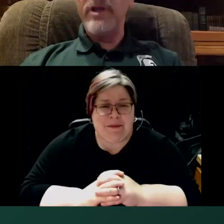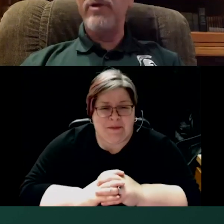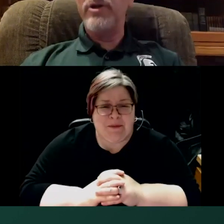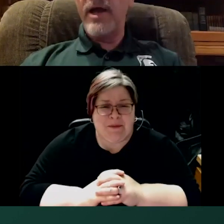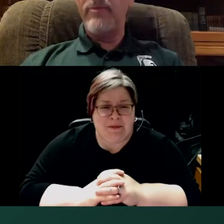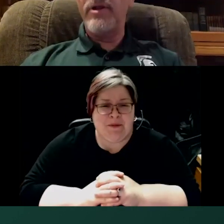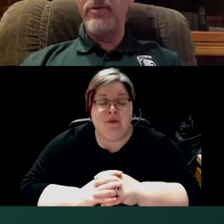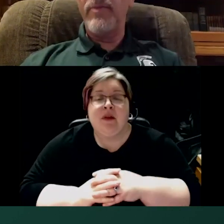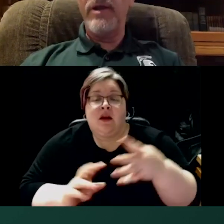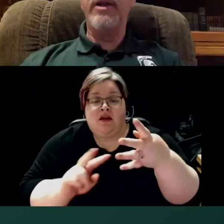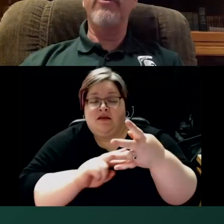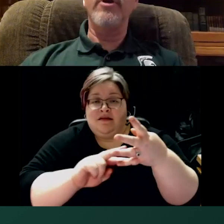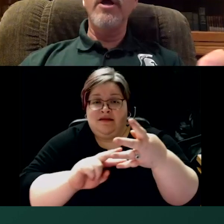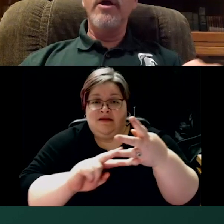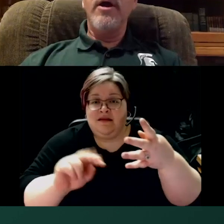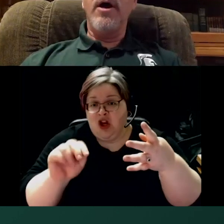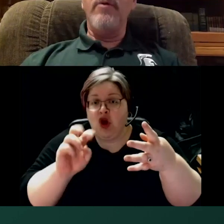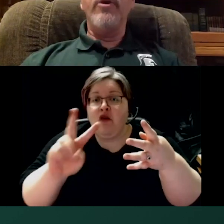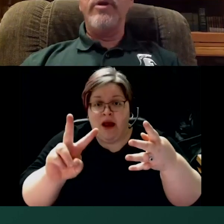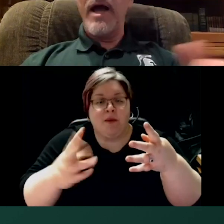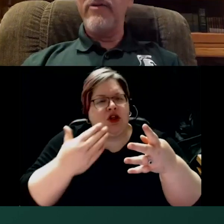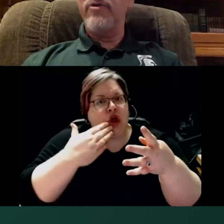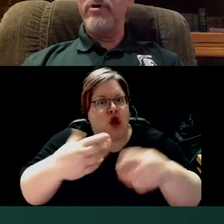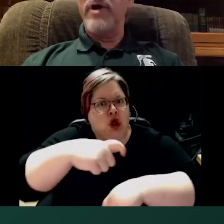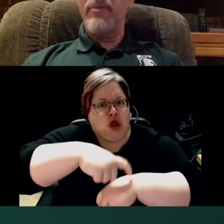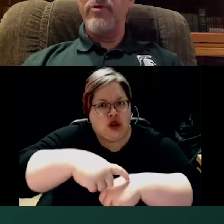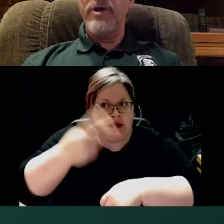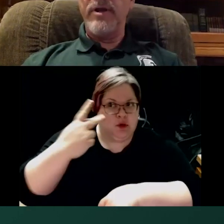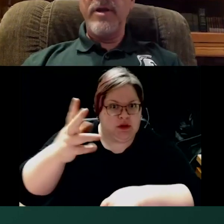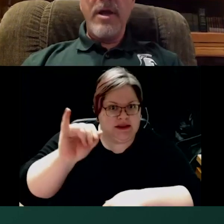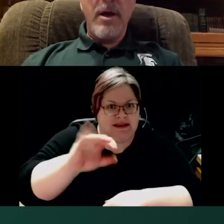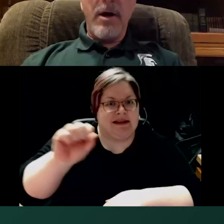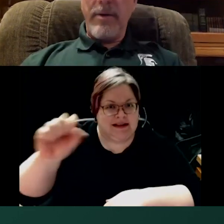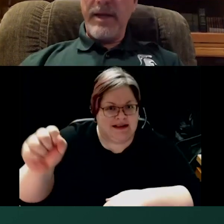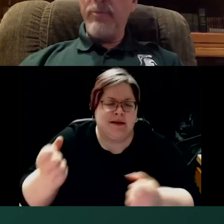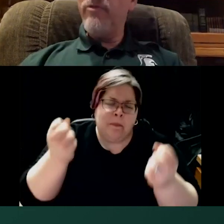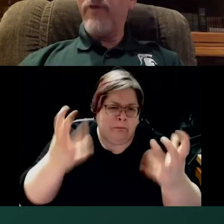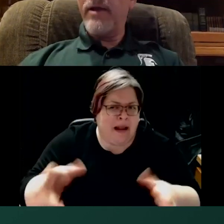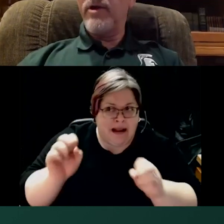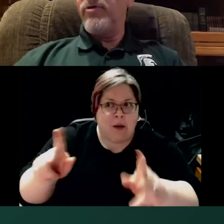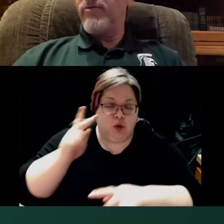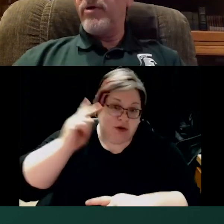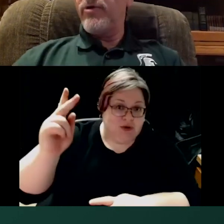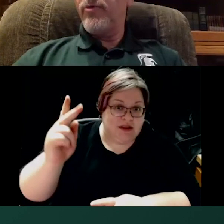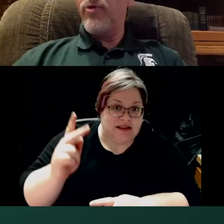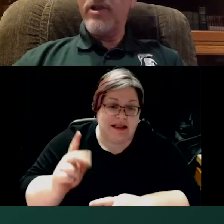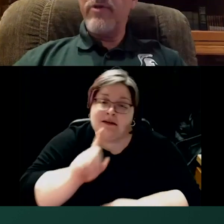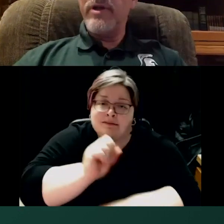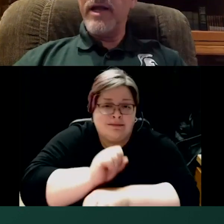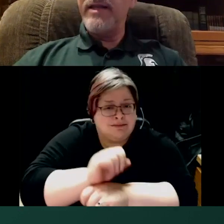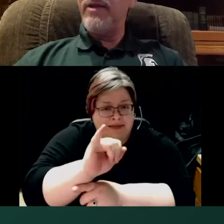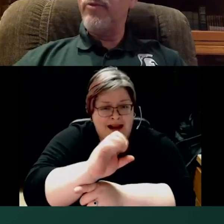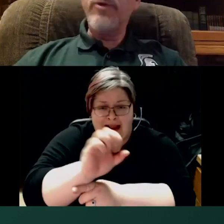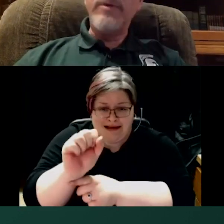a really good time to see the space station. There are a lot of good opportunities. and it moves fast. It goes around the Earth once